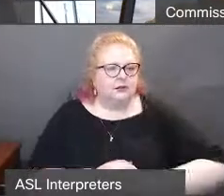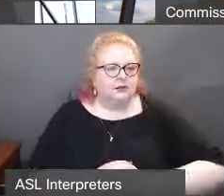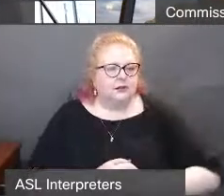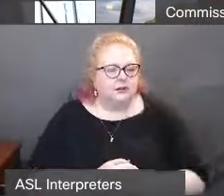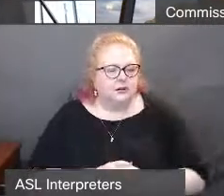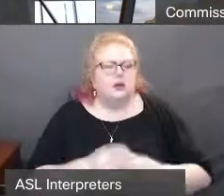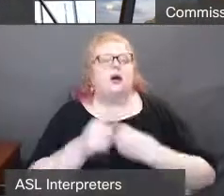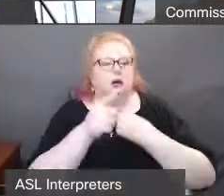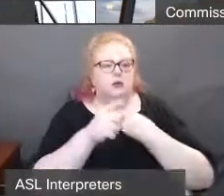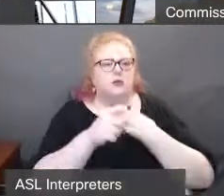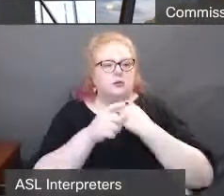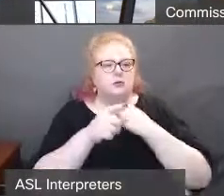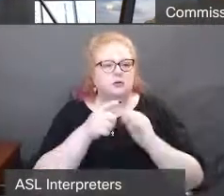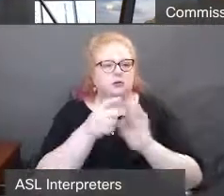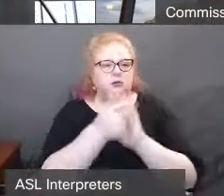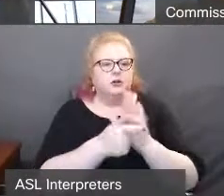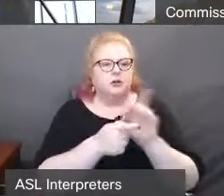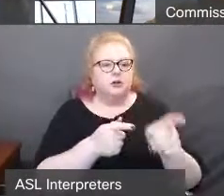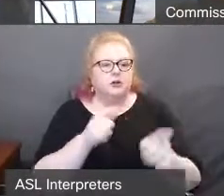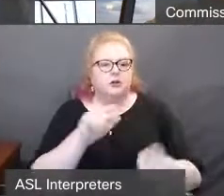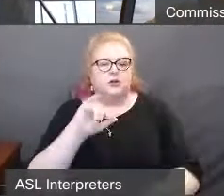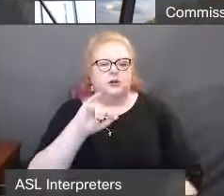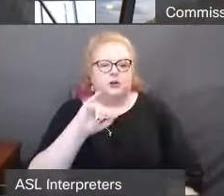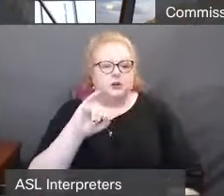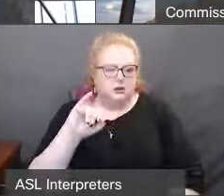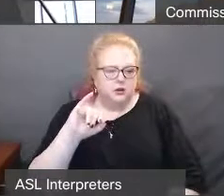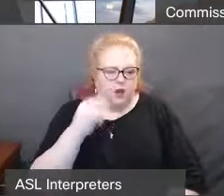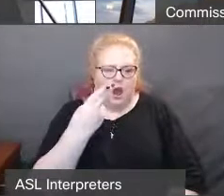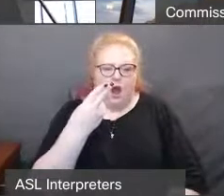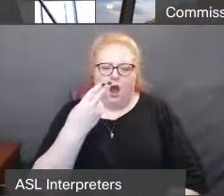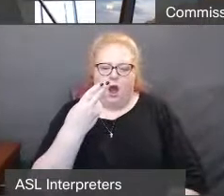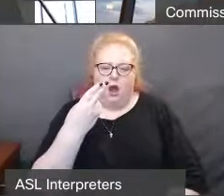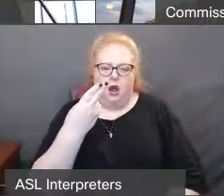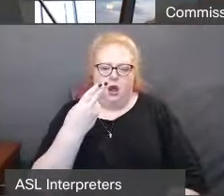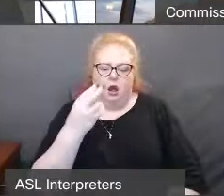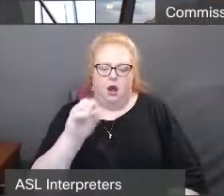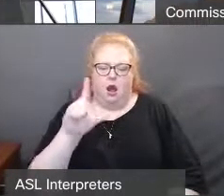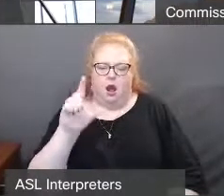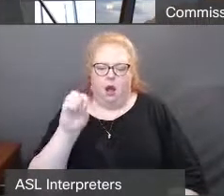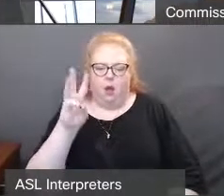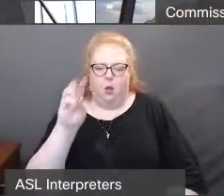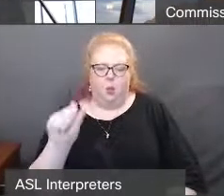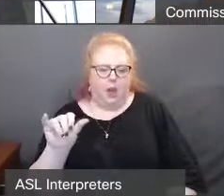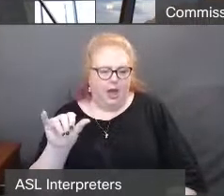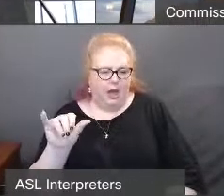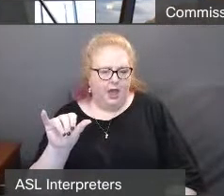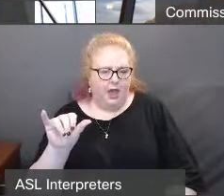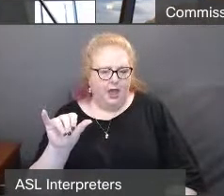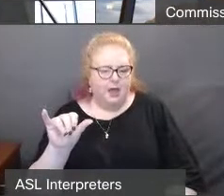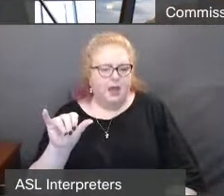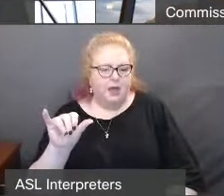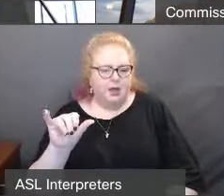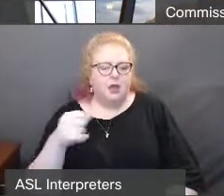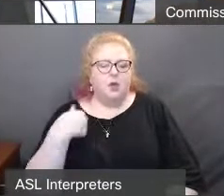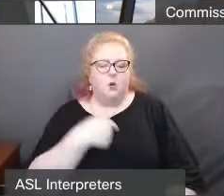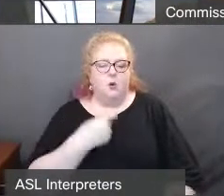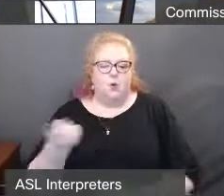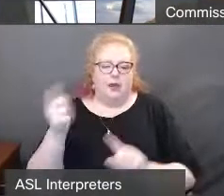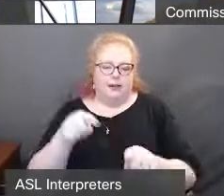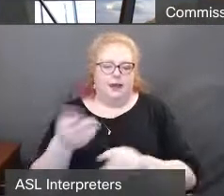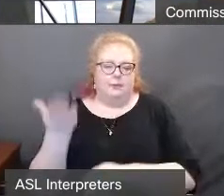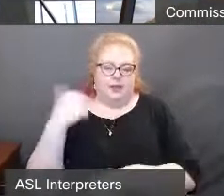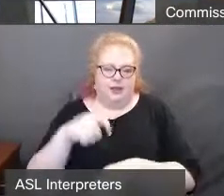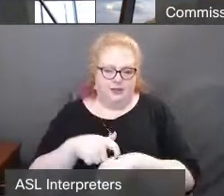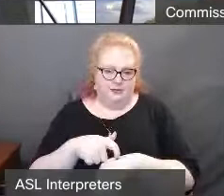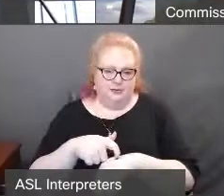I just want to say that I'm Jess Griffin Holloway. When we came last time, a lot of the complaints were